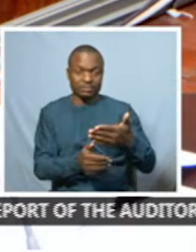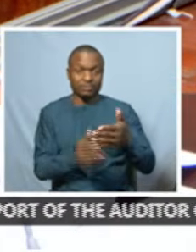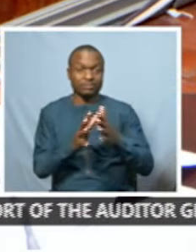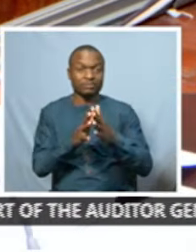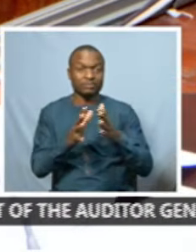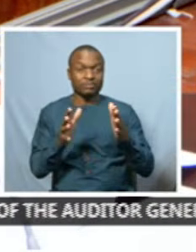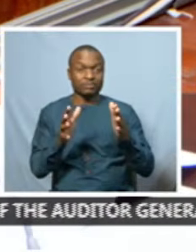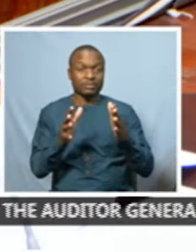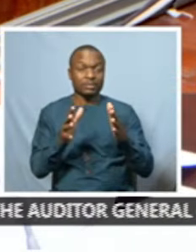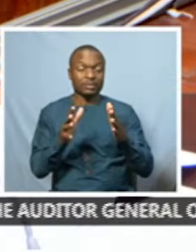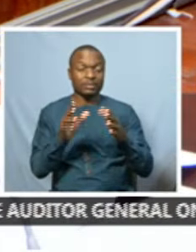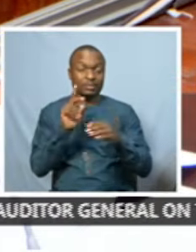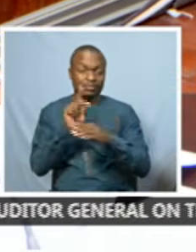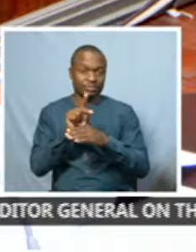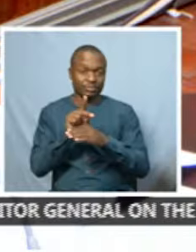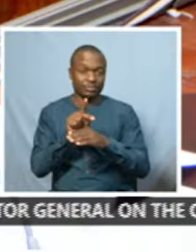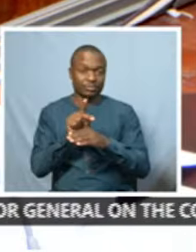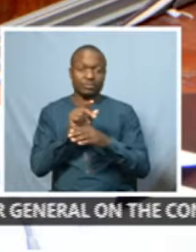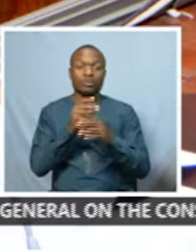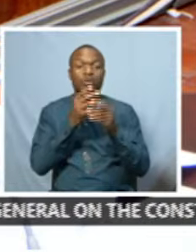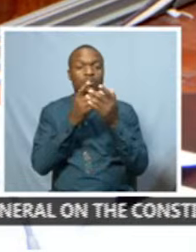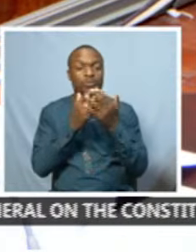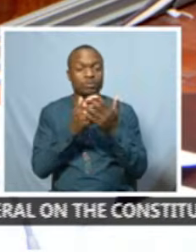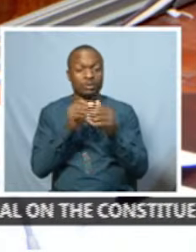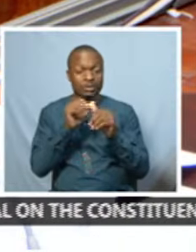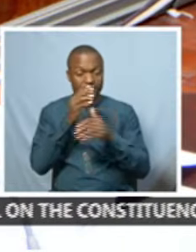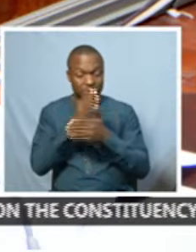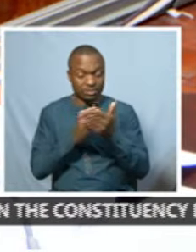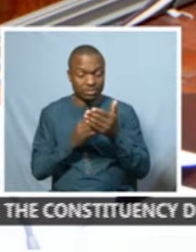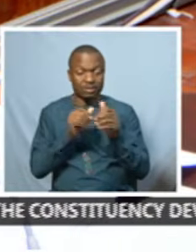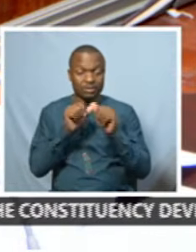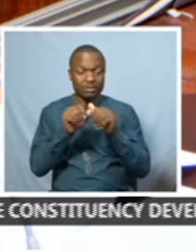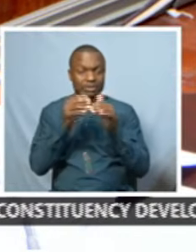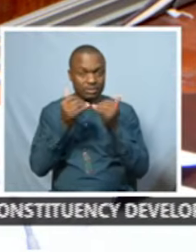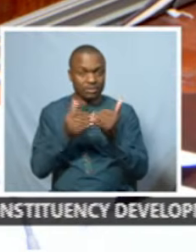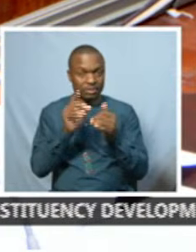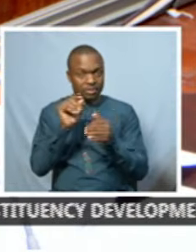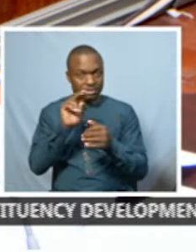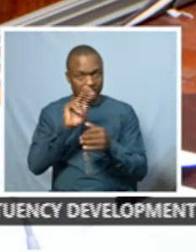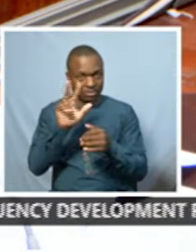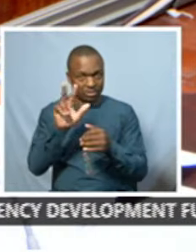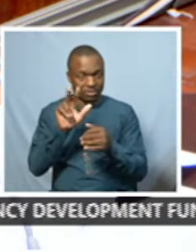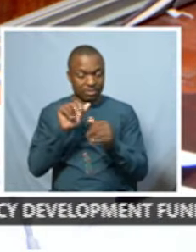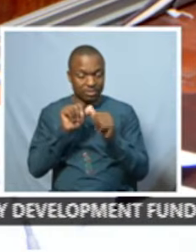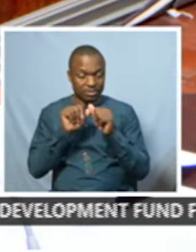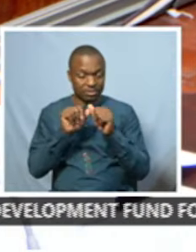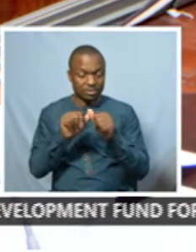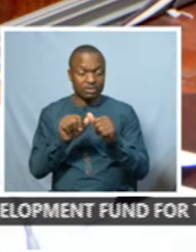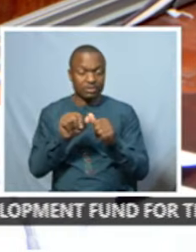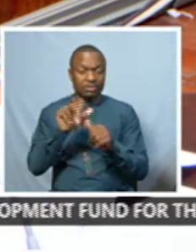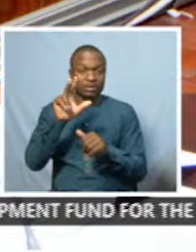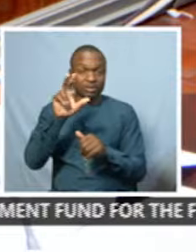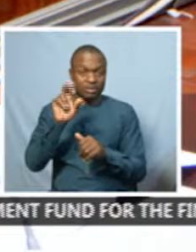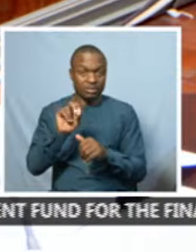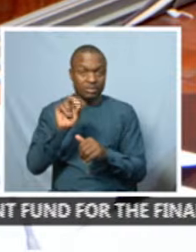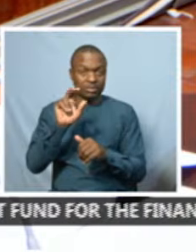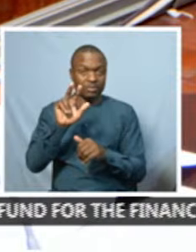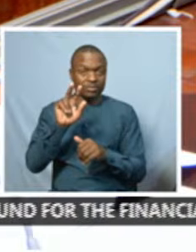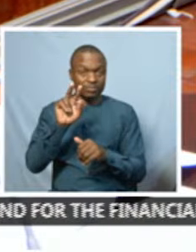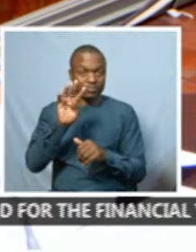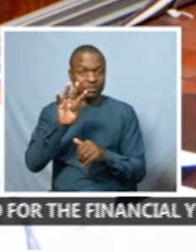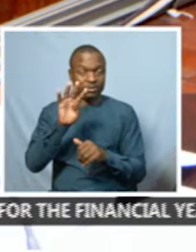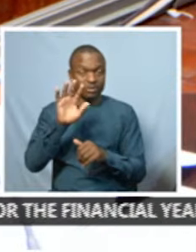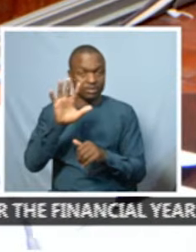huge number of projects that were standing? Some of them up to now, from 2023, they are at 30, 45, some of